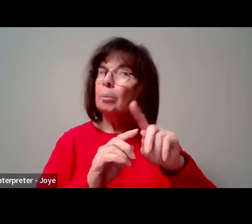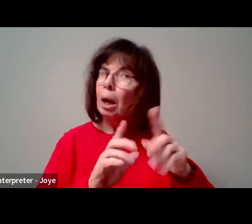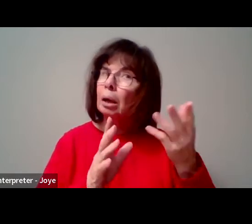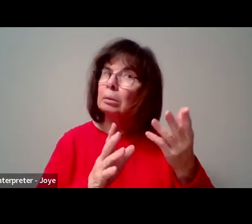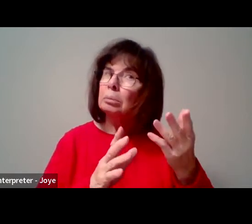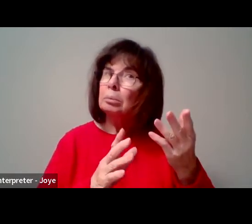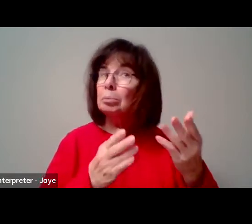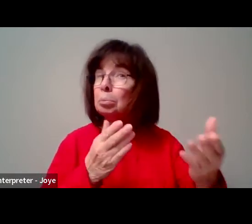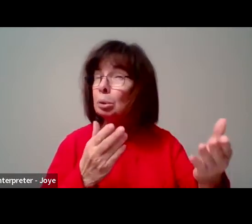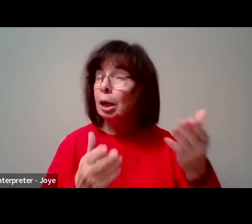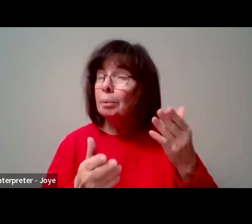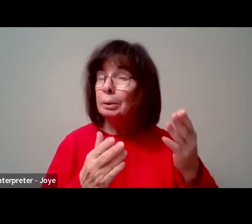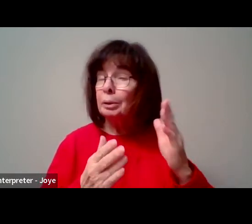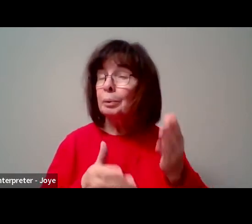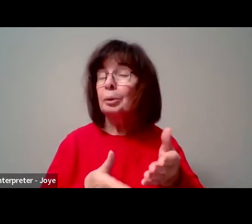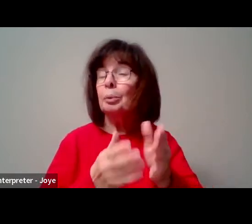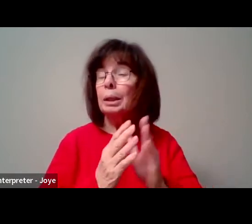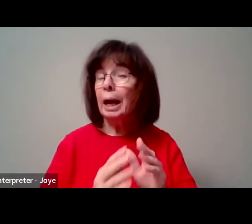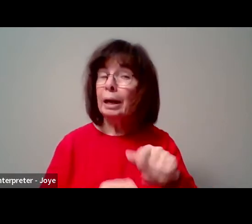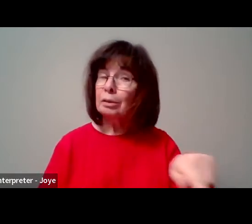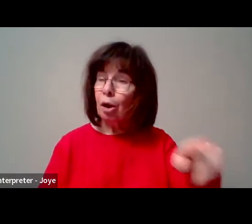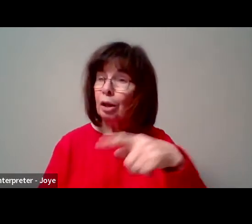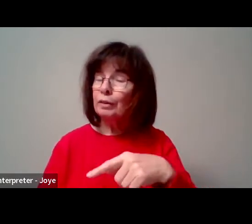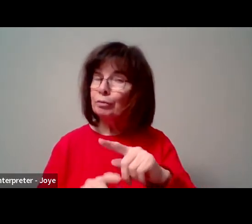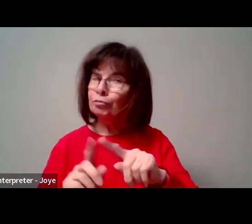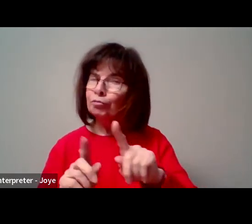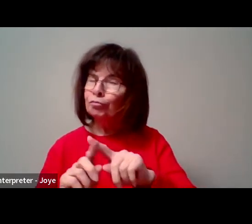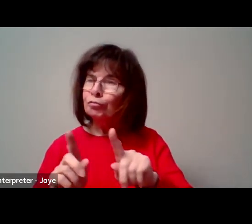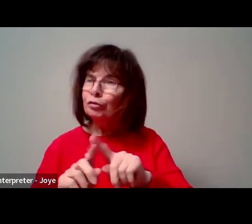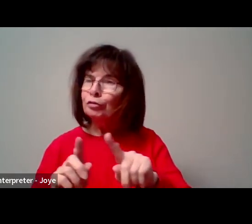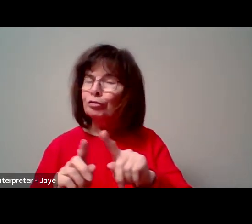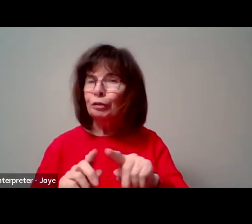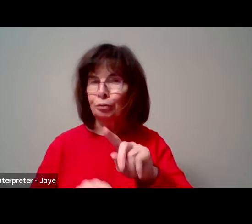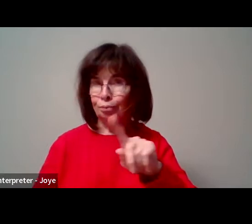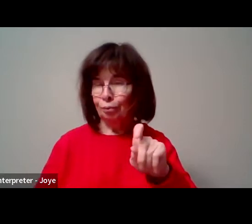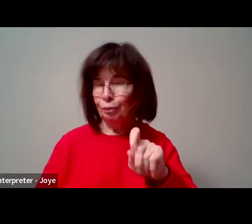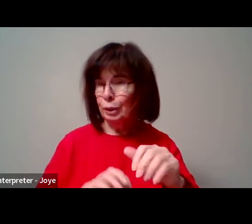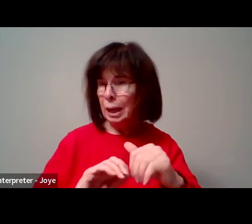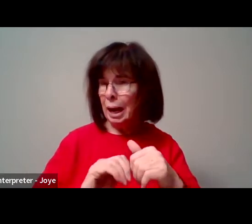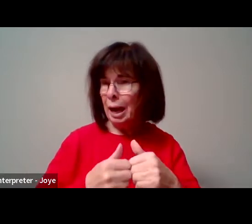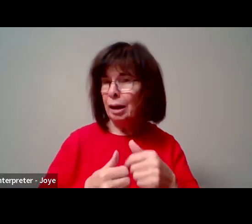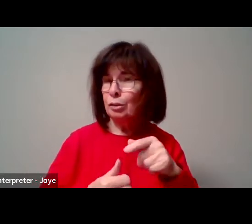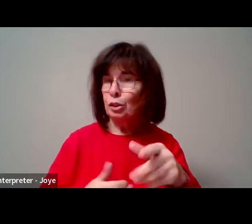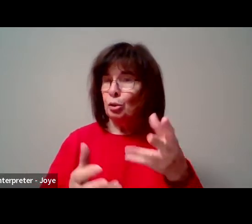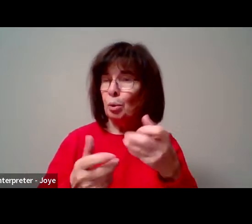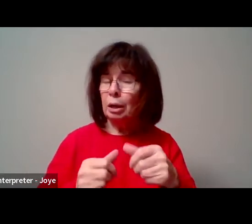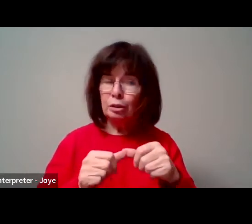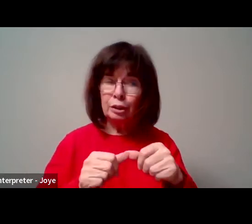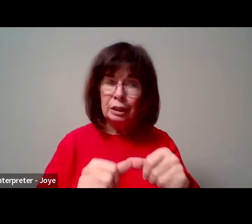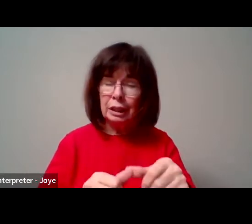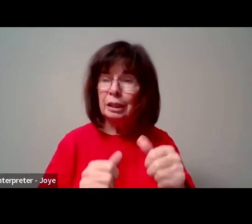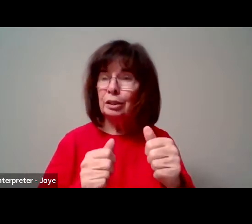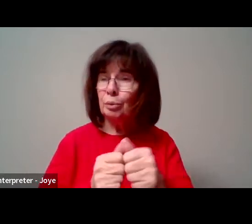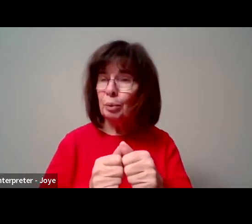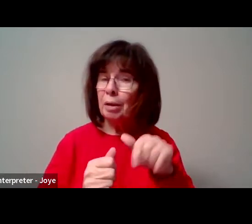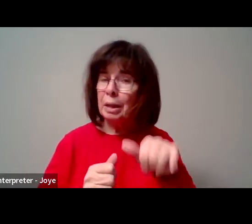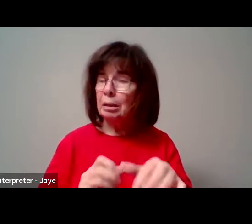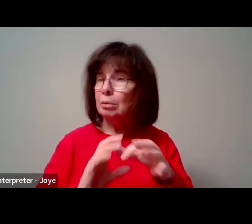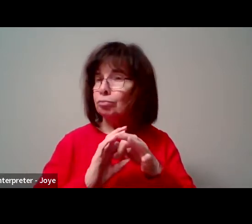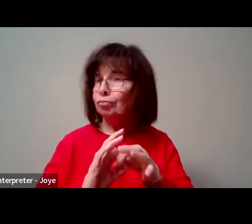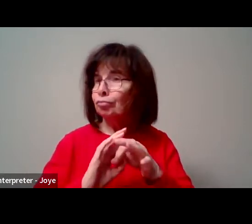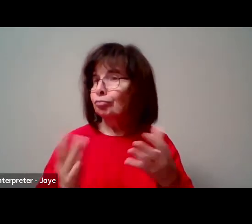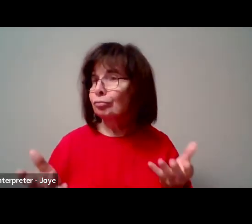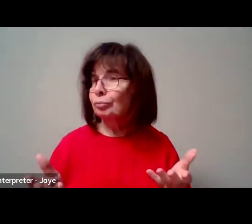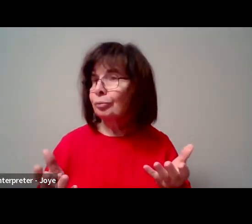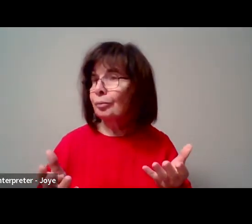likely ask you various questions about how you want to stay in relationship with us as a public health